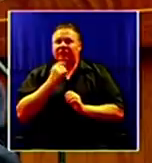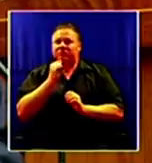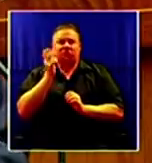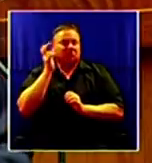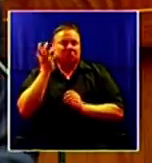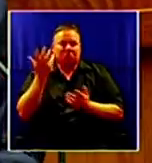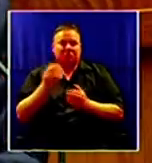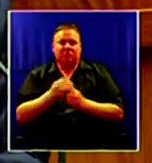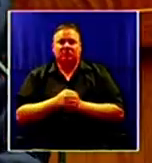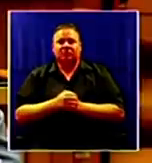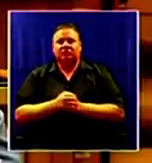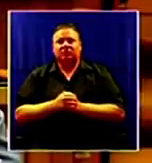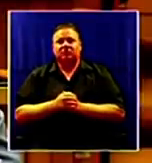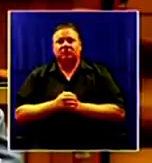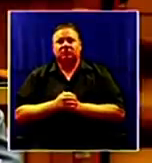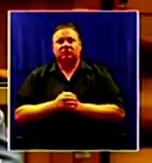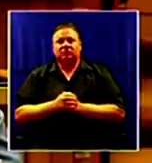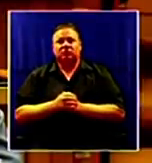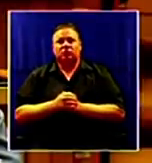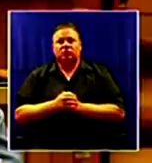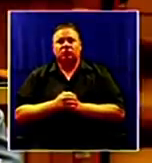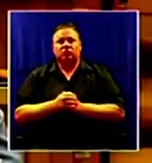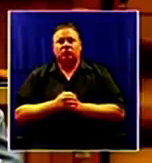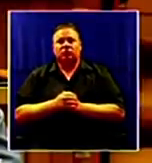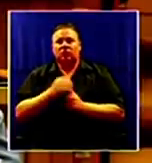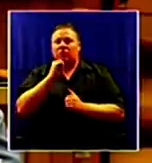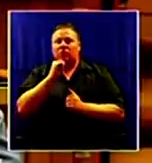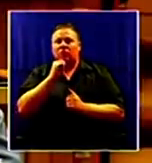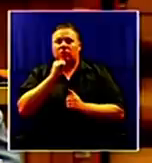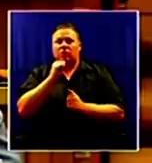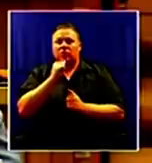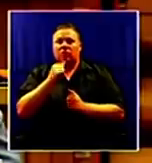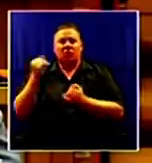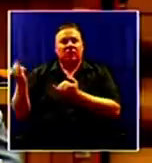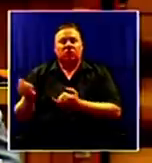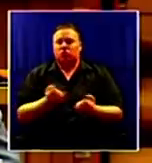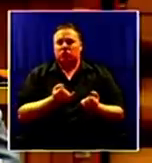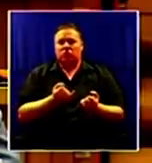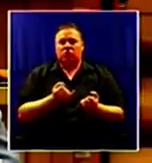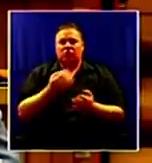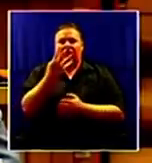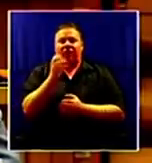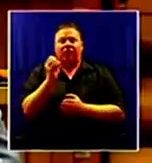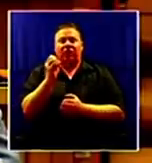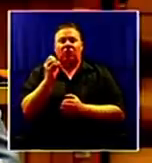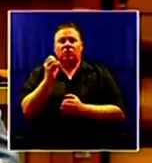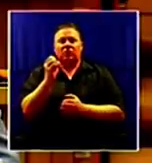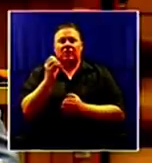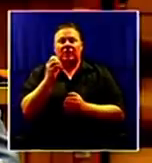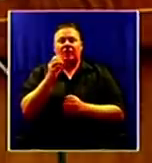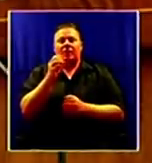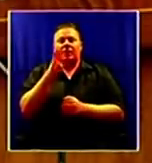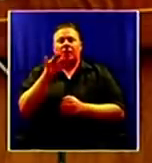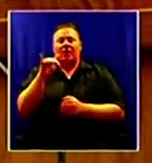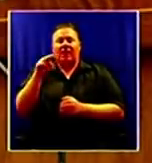We have chosen not to introduce the 40 billion rand in tax measures initially proposed